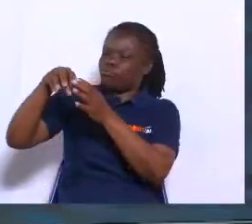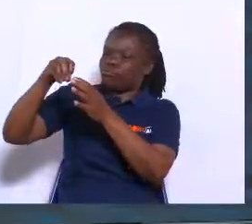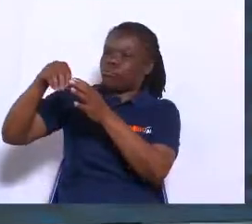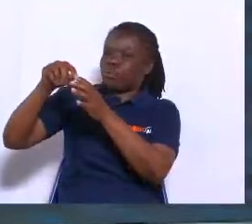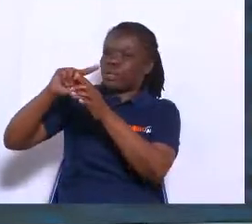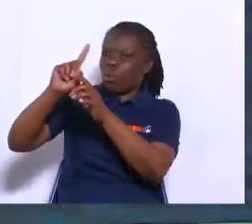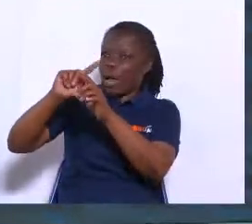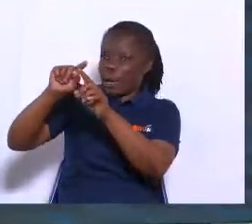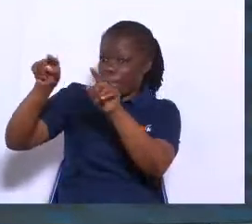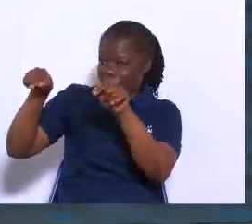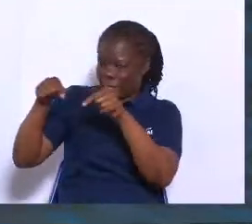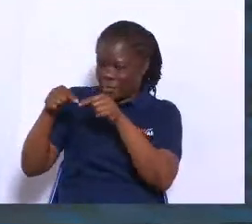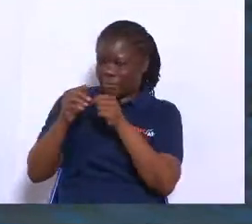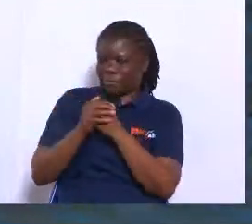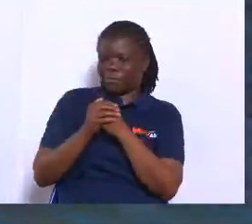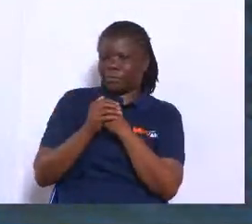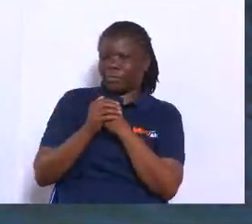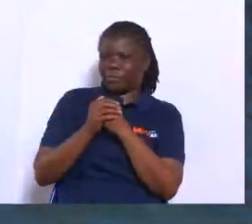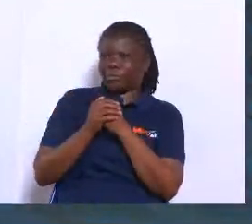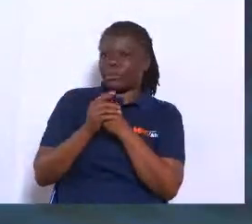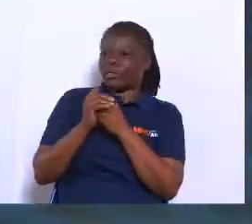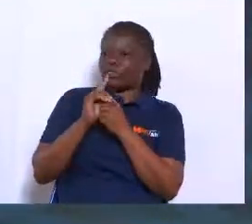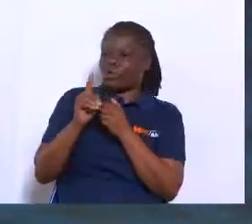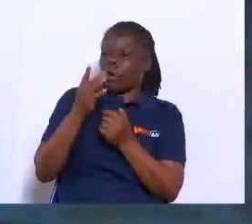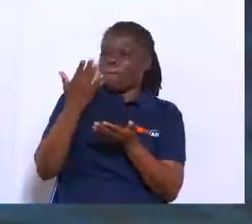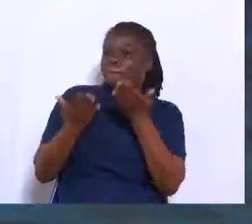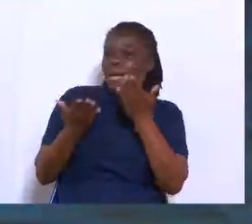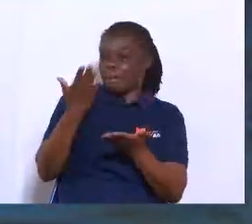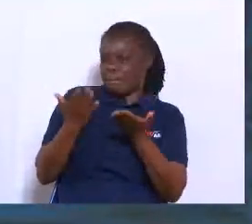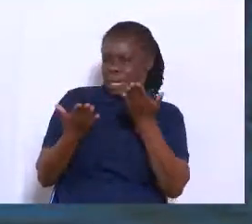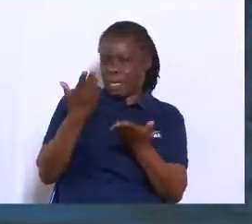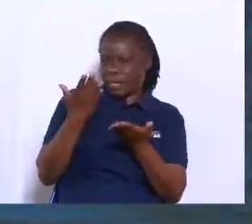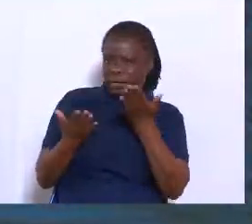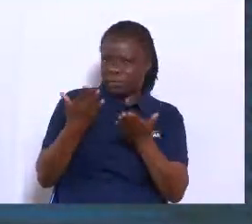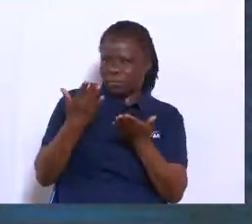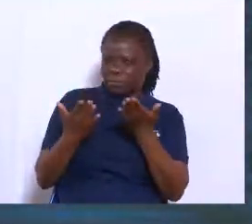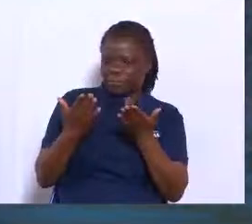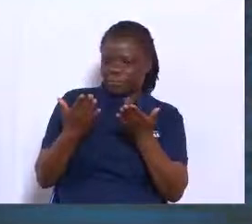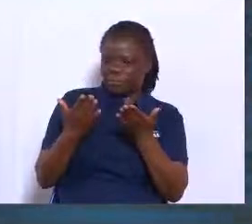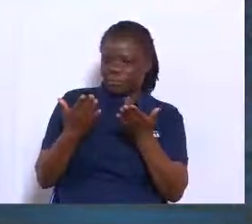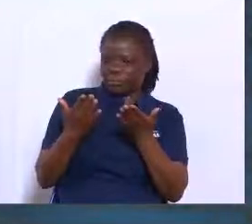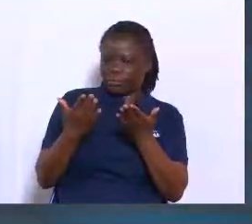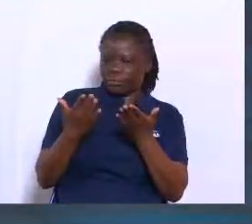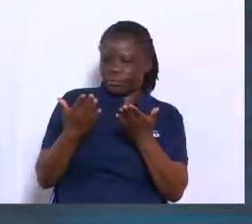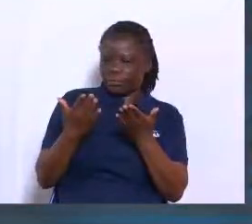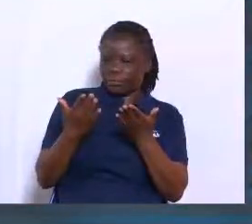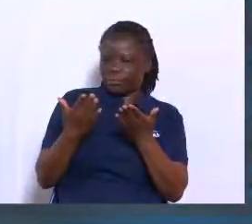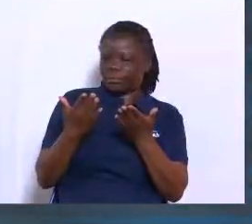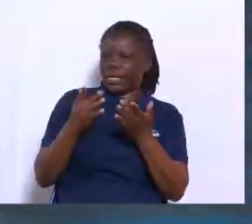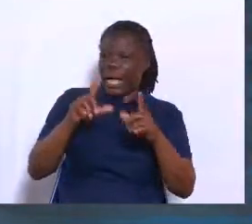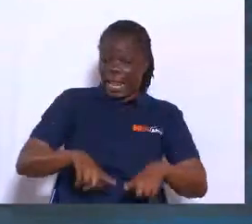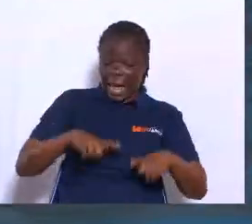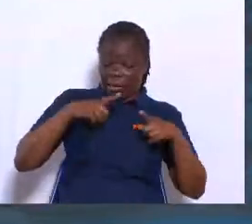belt. Now let's suppose that I was an orange.